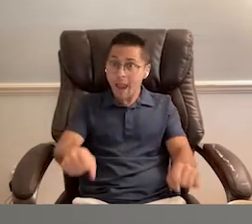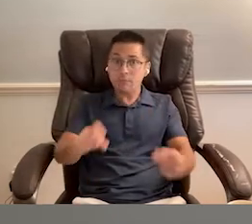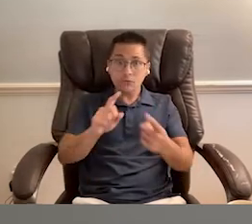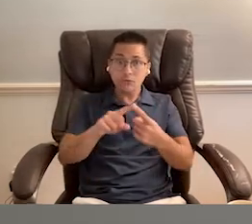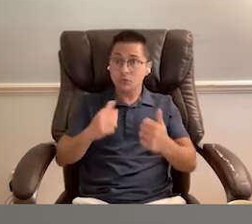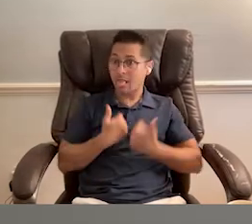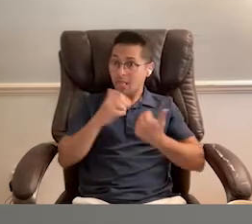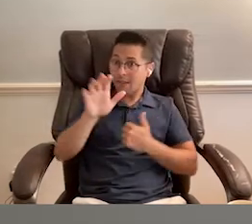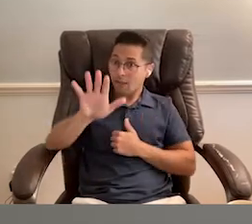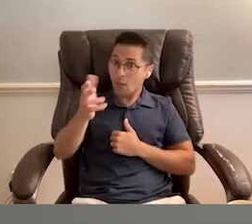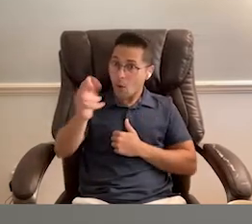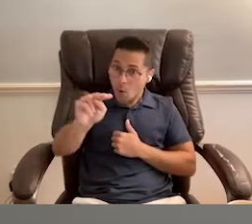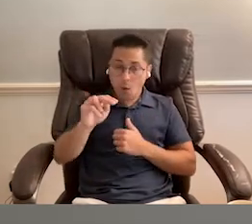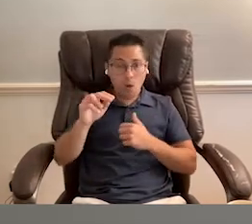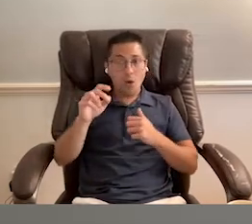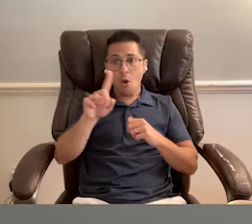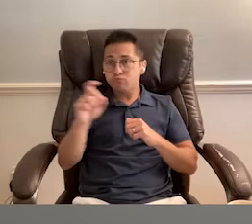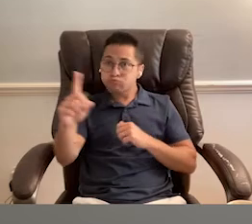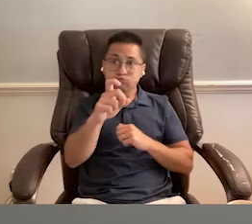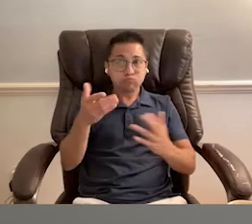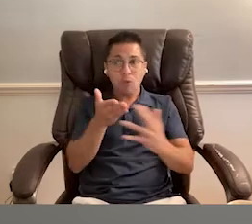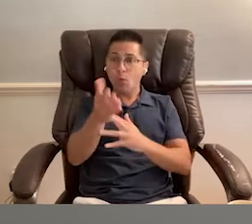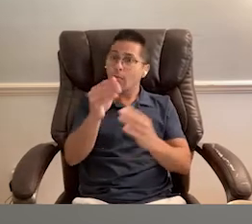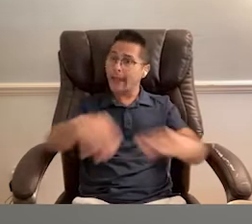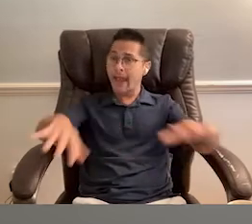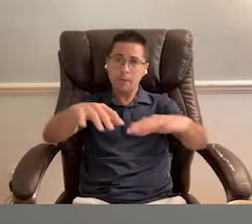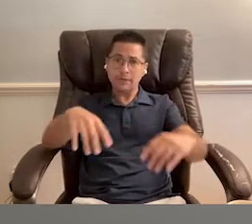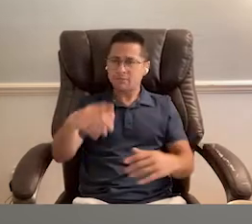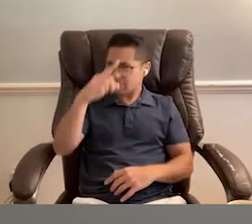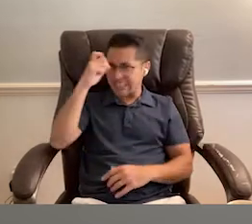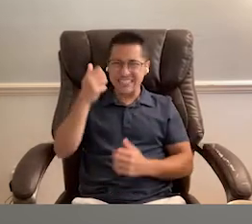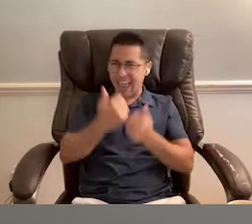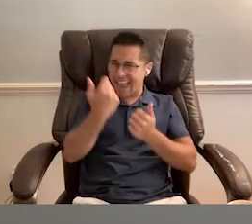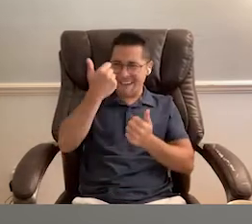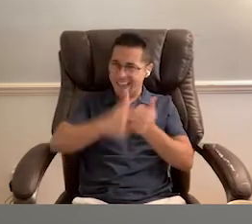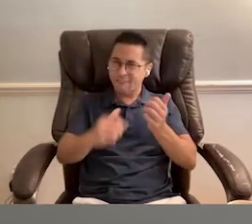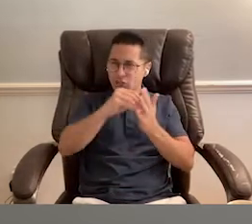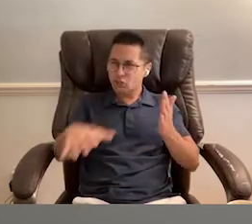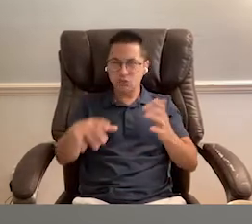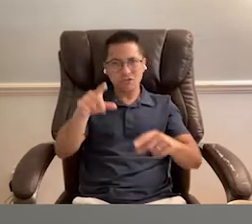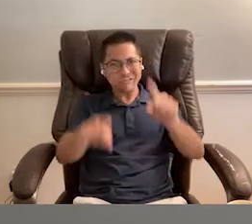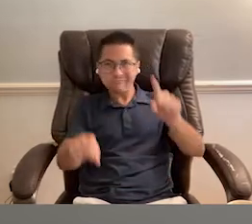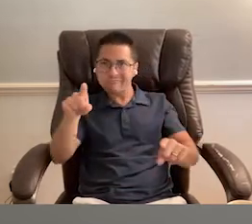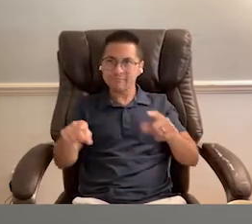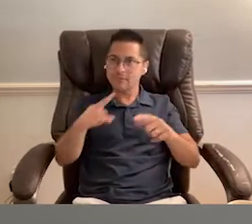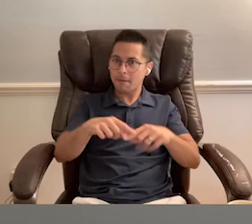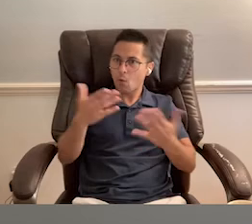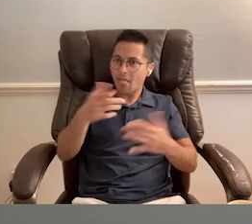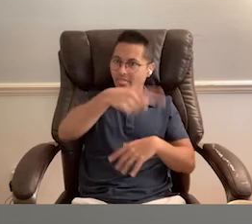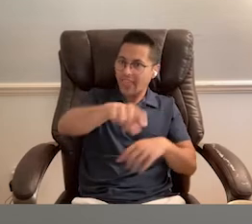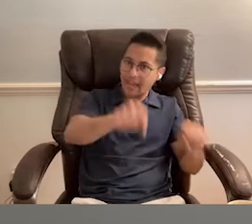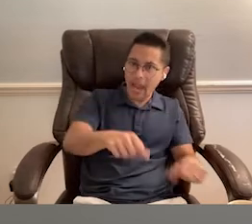to live on their own and maneuver the campus, because every student with disability varies in terms of what they can and can't do,